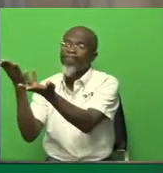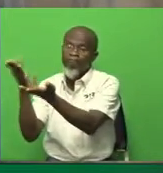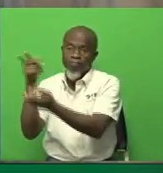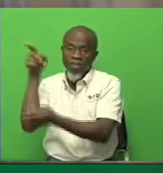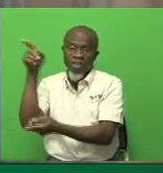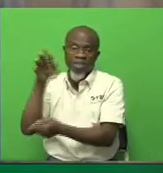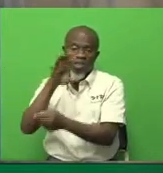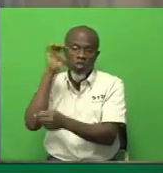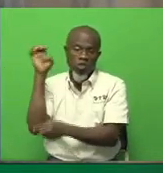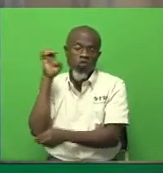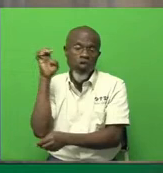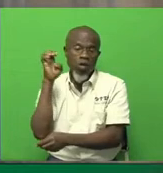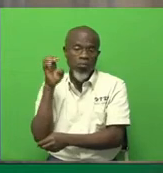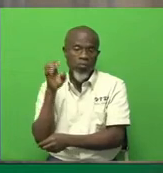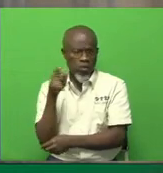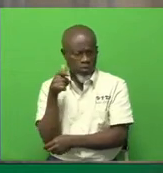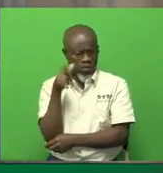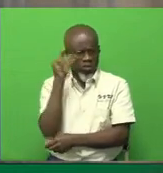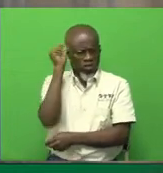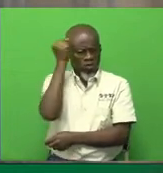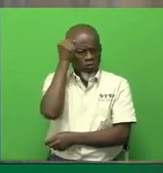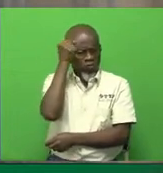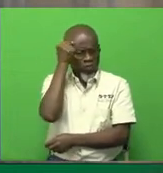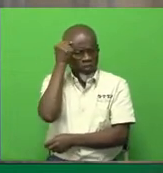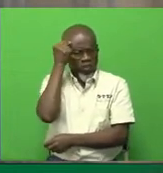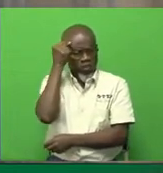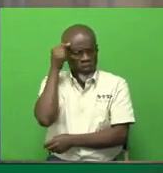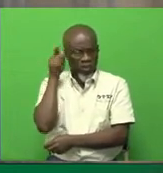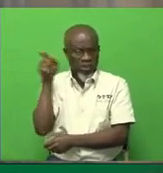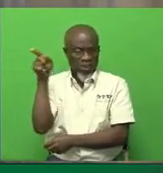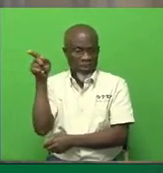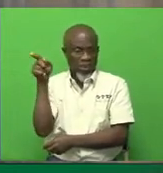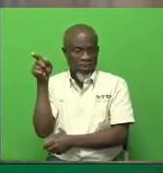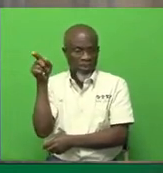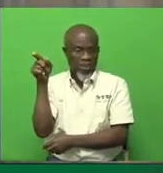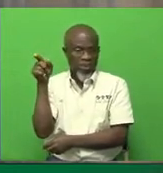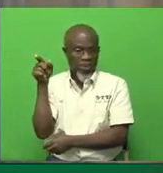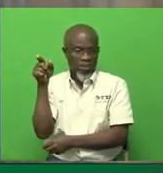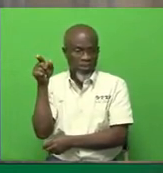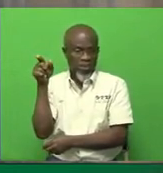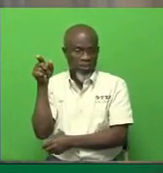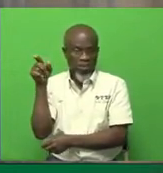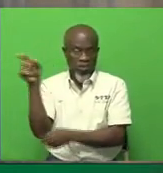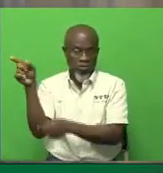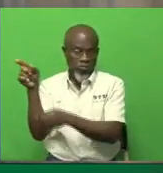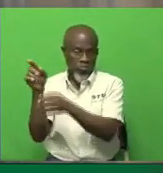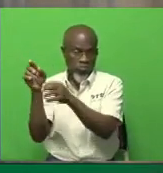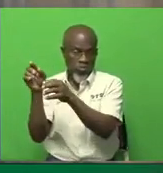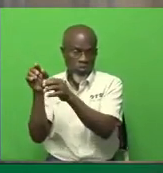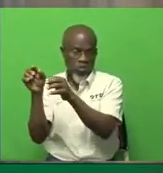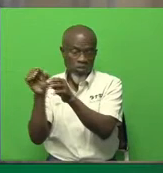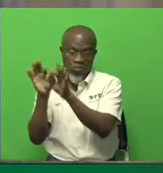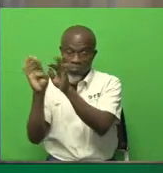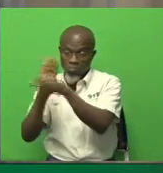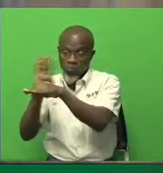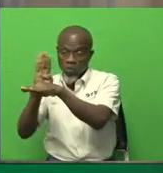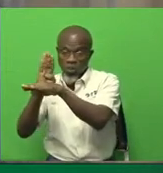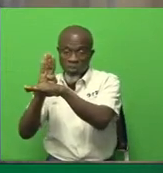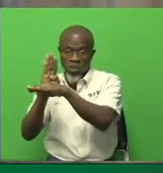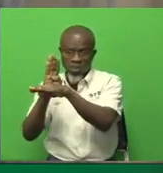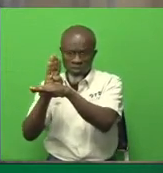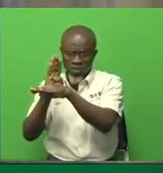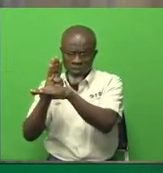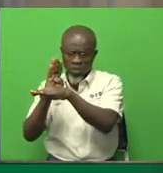companies is the government aware that these energy companies um is the government aware that these energy companies are subject